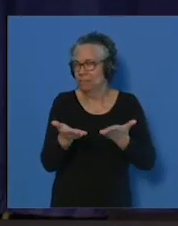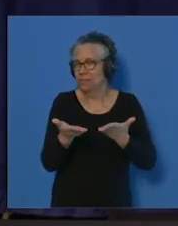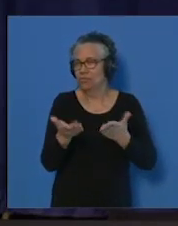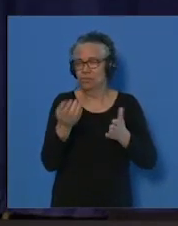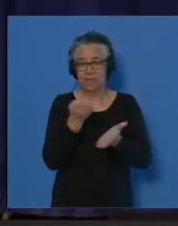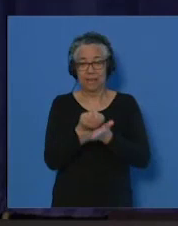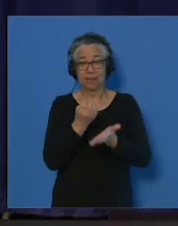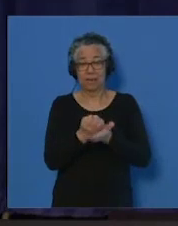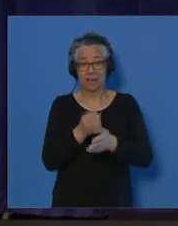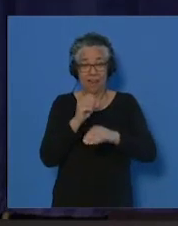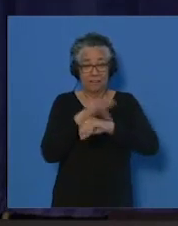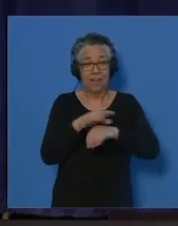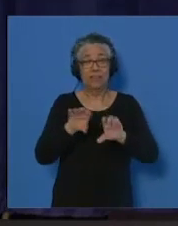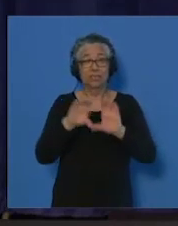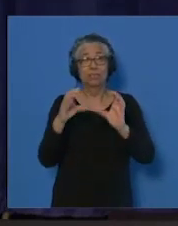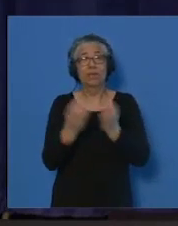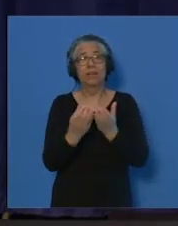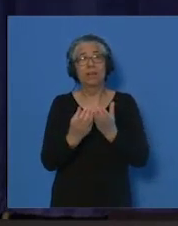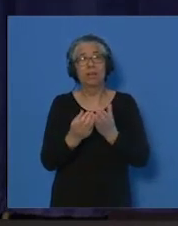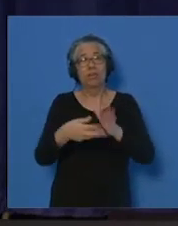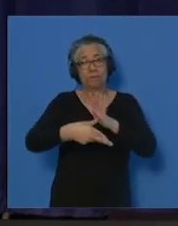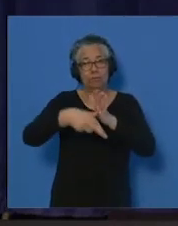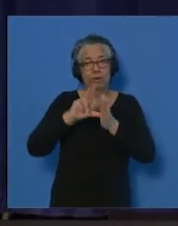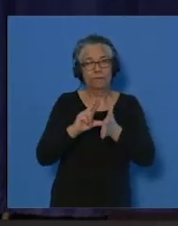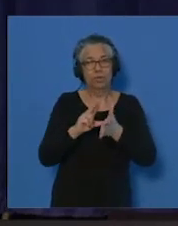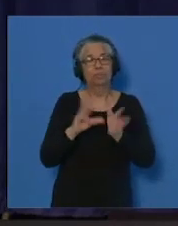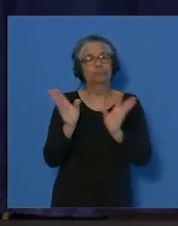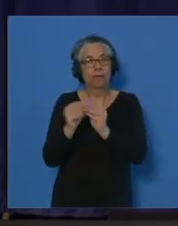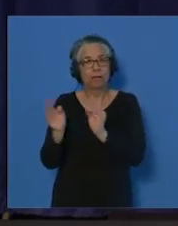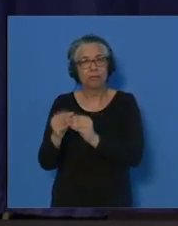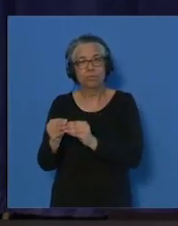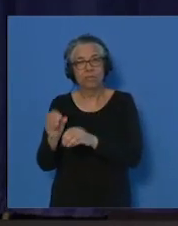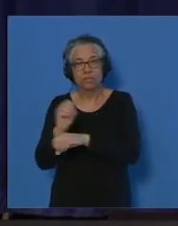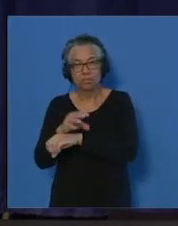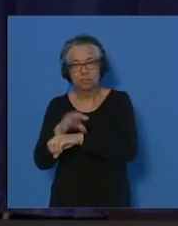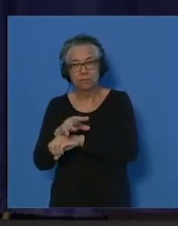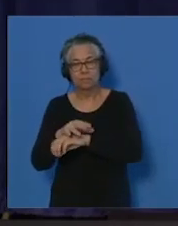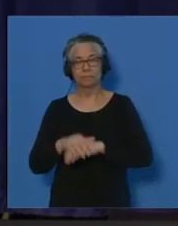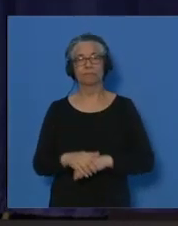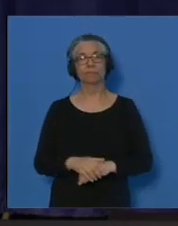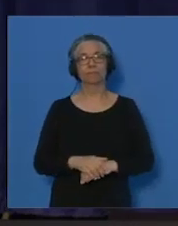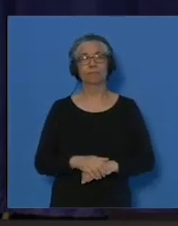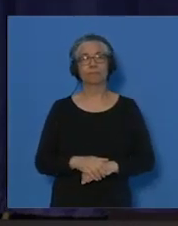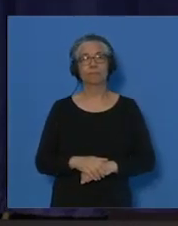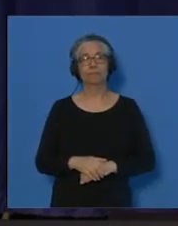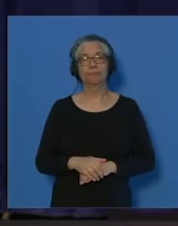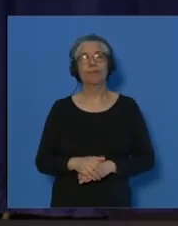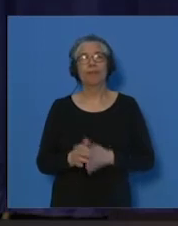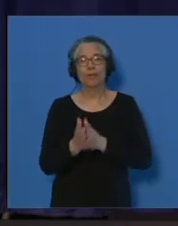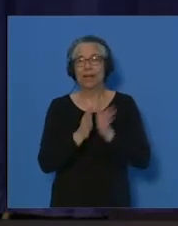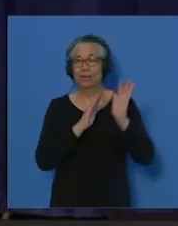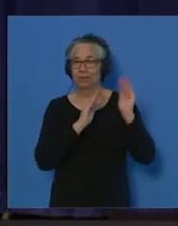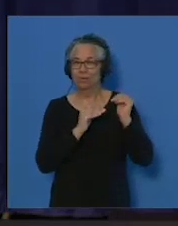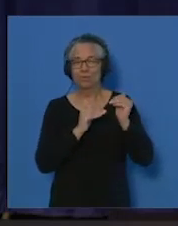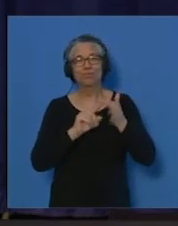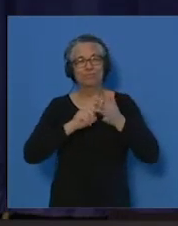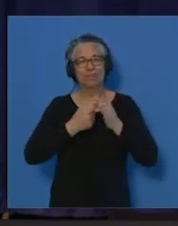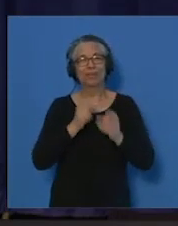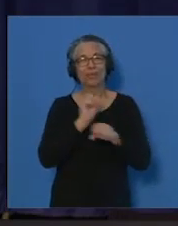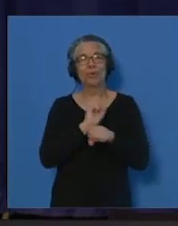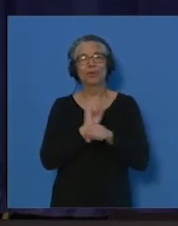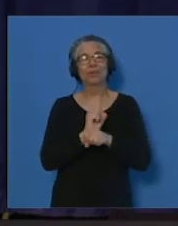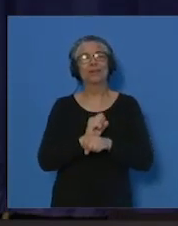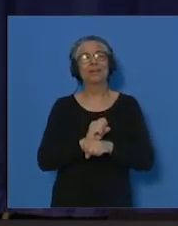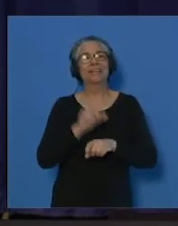Economic Advisory Committee for review and consultation. I look forward to starting the work that is necessary to